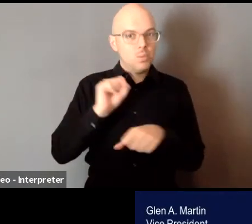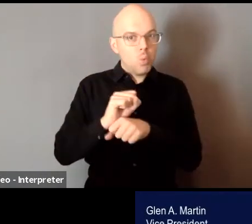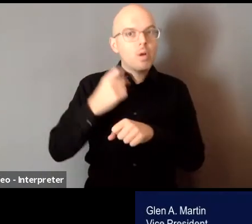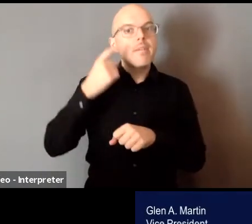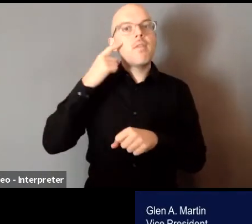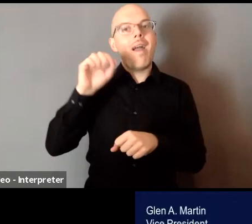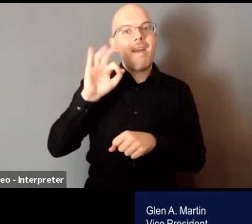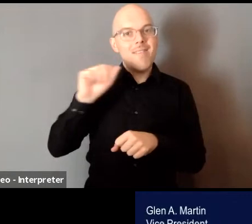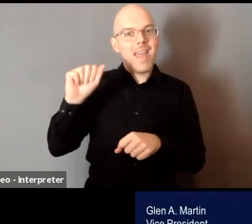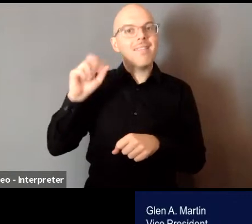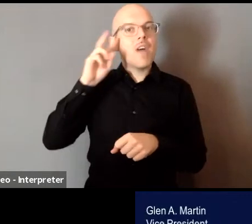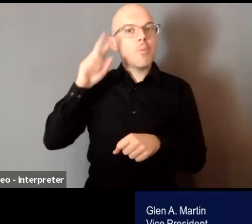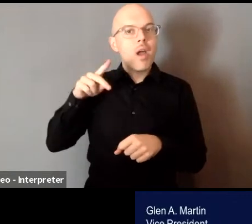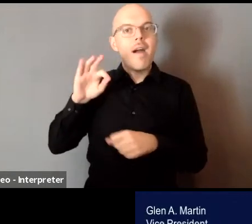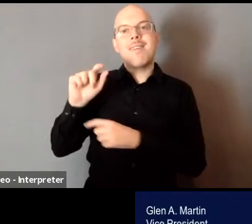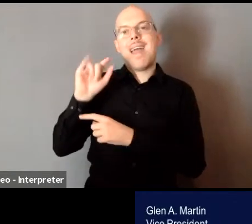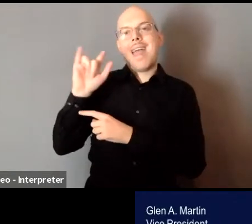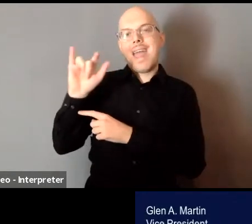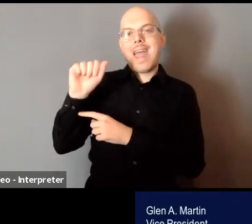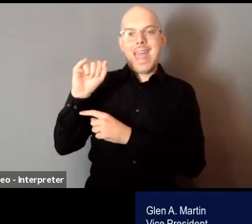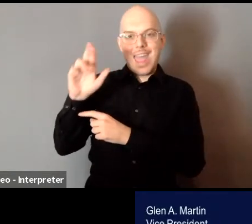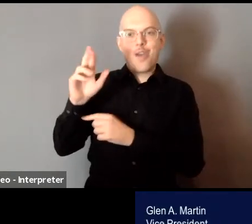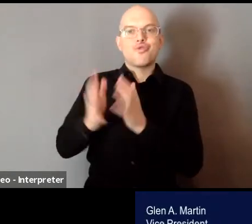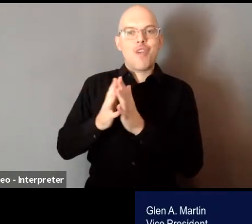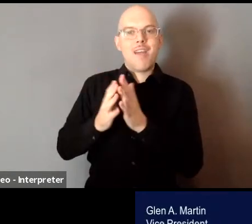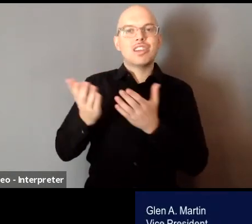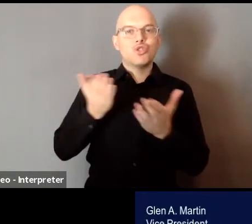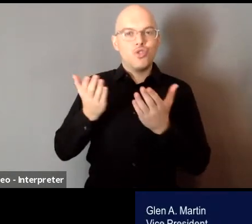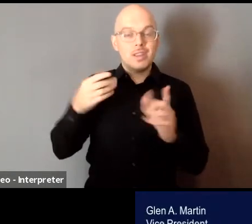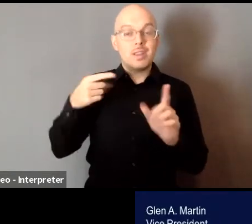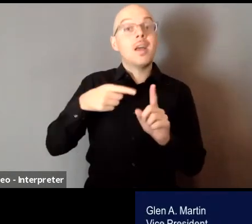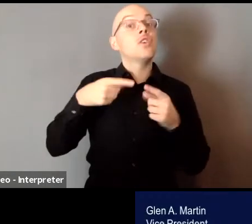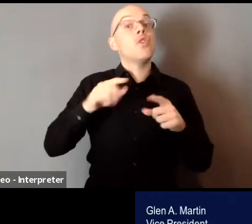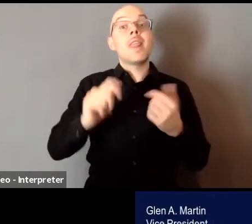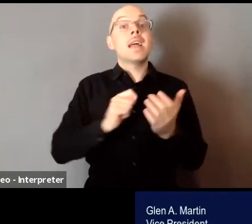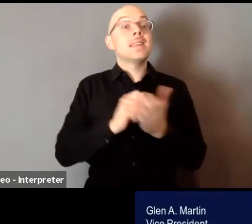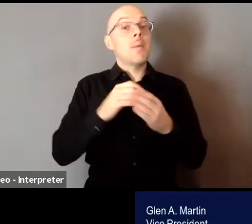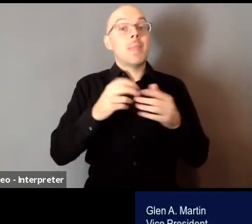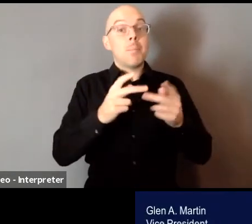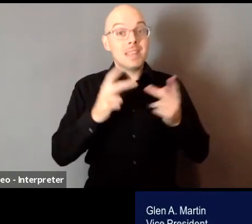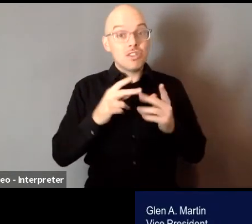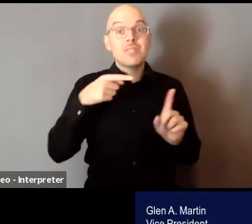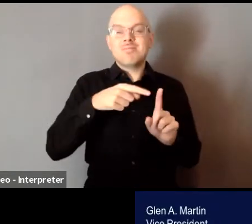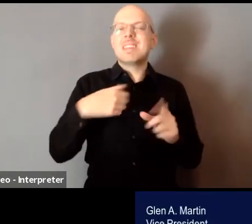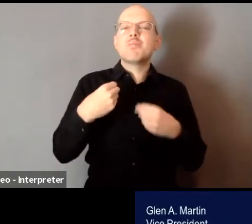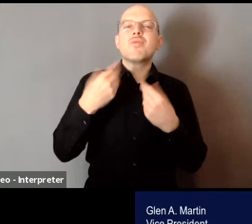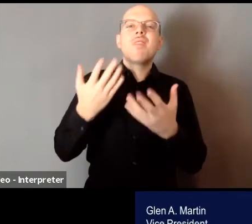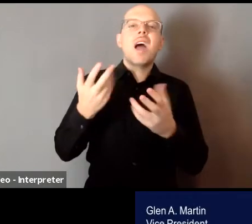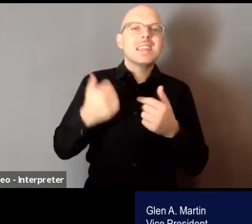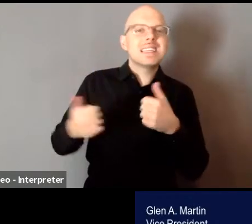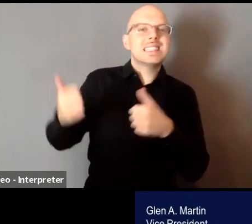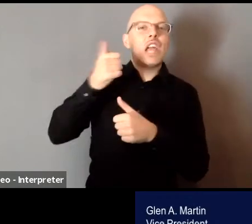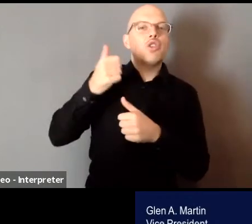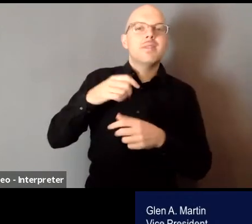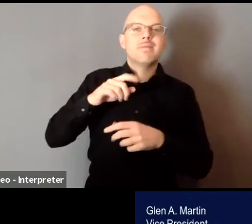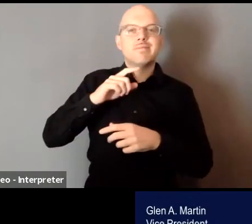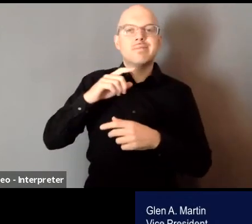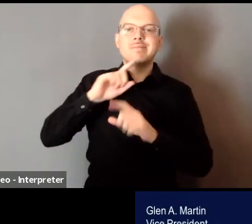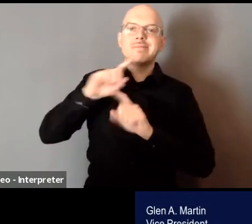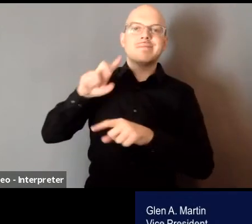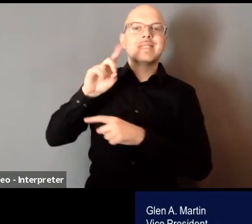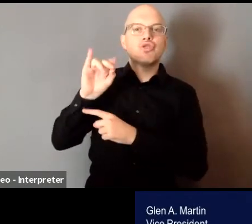Services. And while in this position, he was responsible for providing executive direction and high-level leadership to large